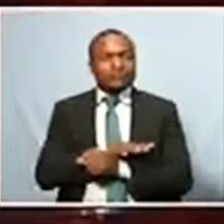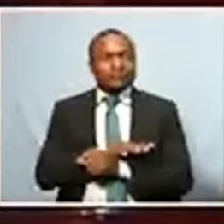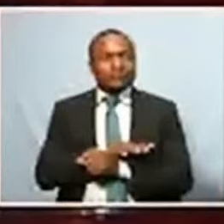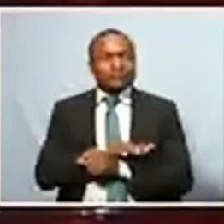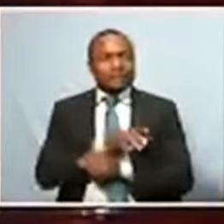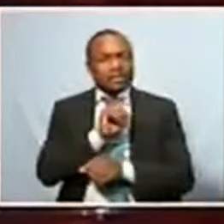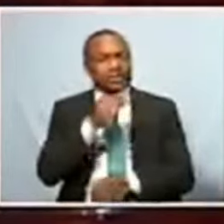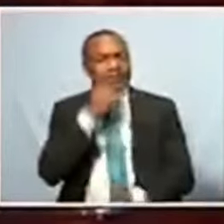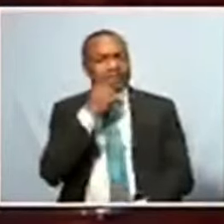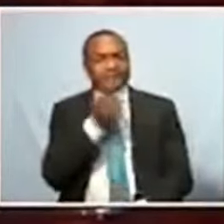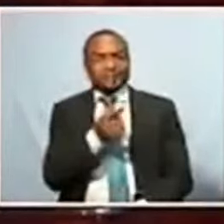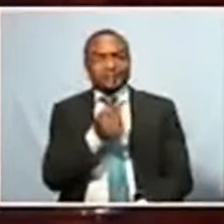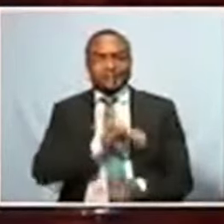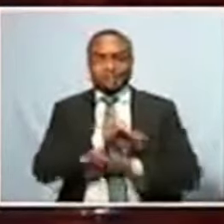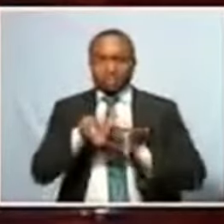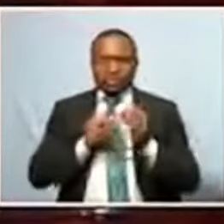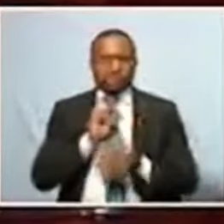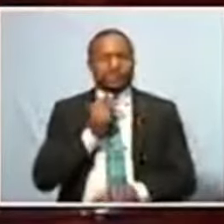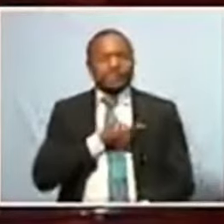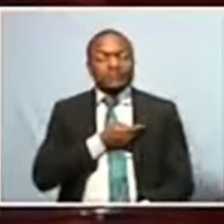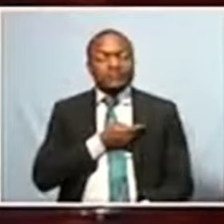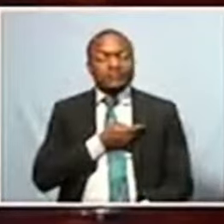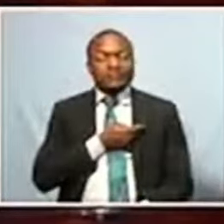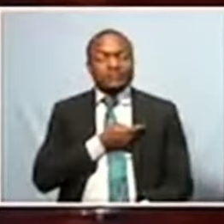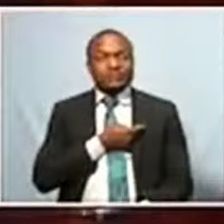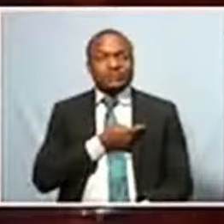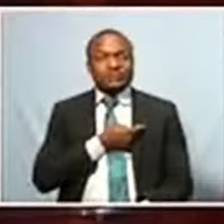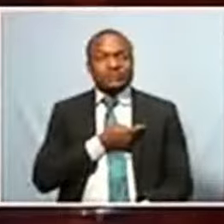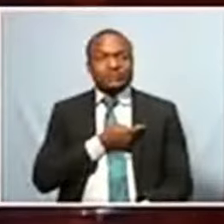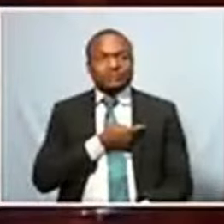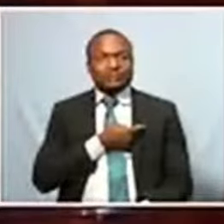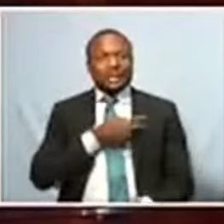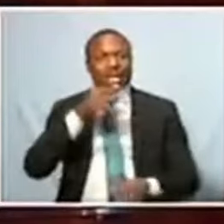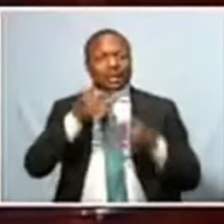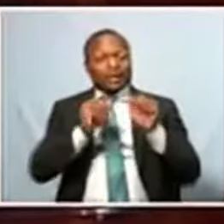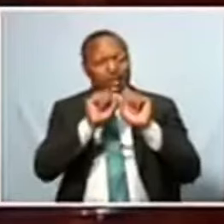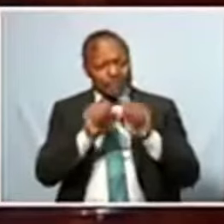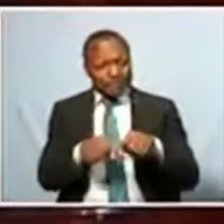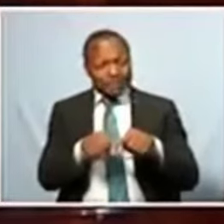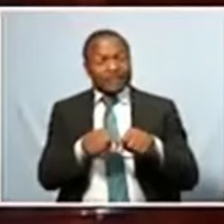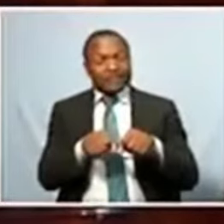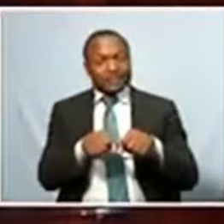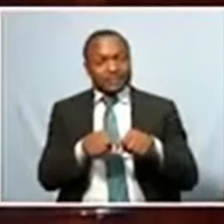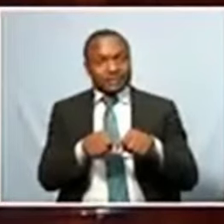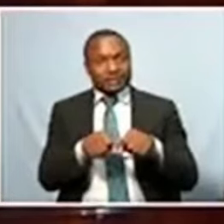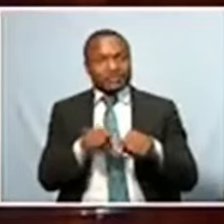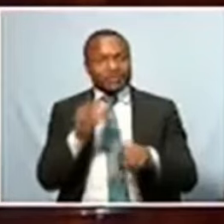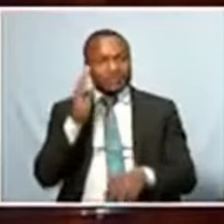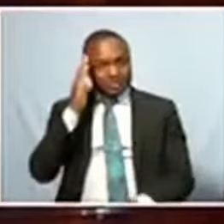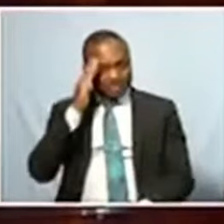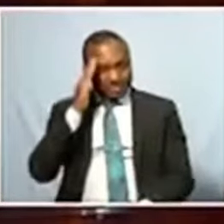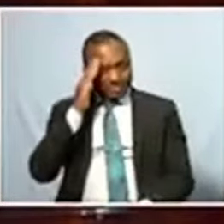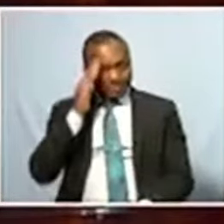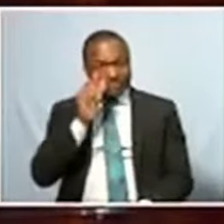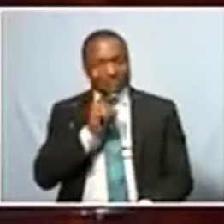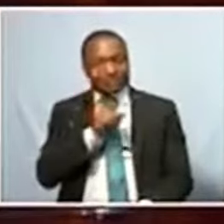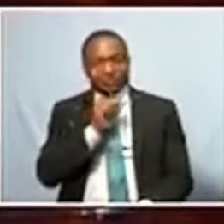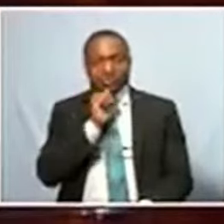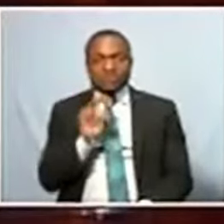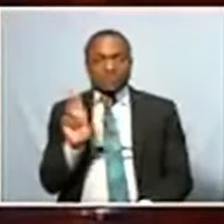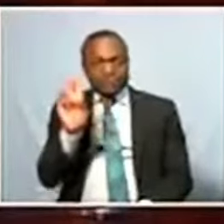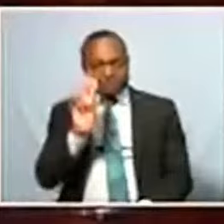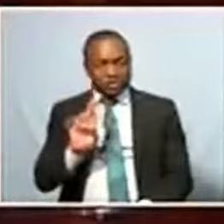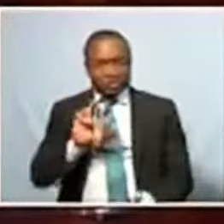Because he said, all of us. So if he can mind, if he did not use the